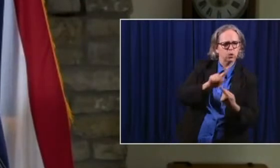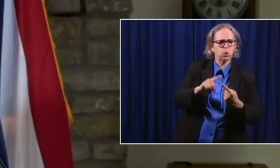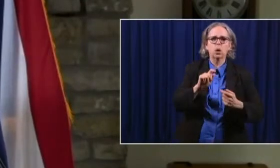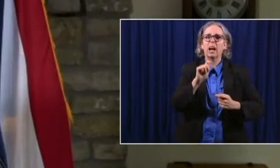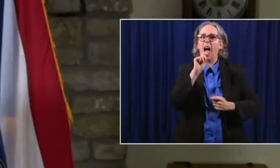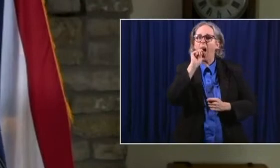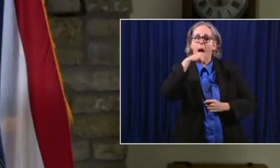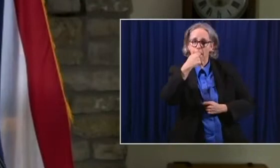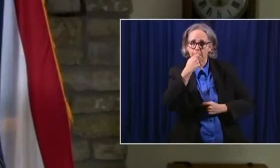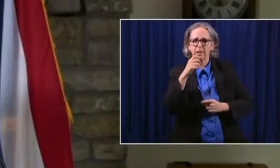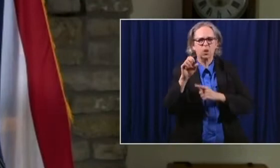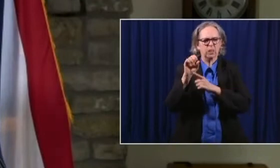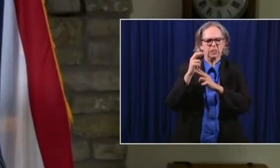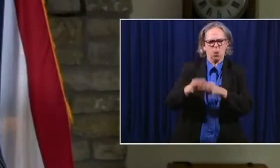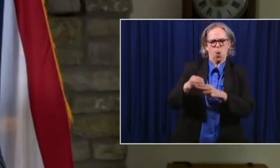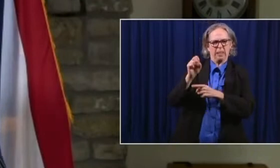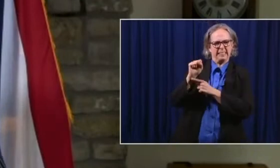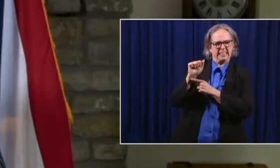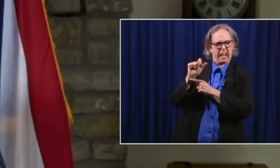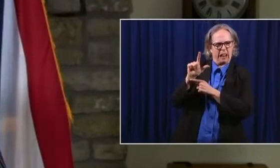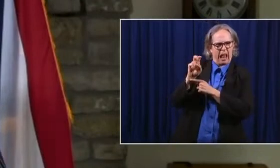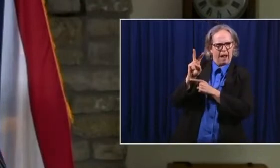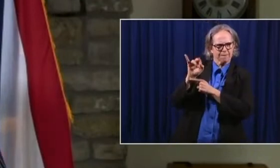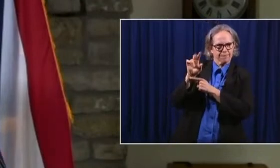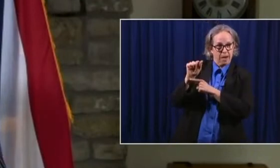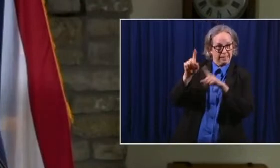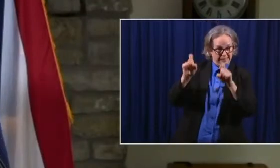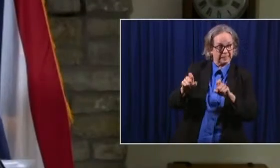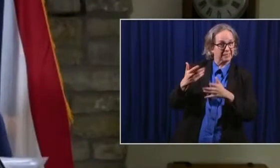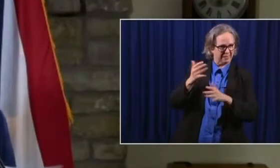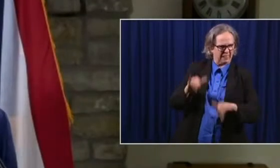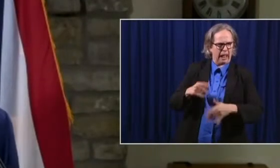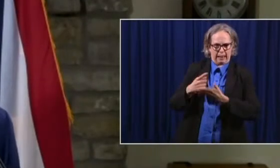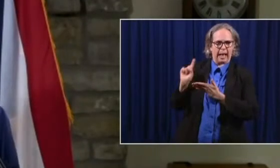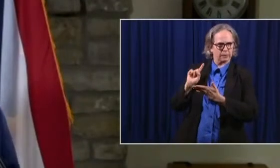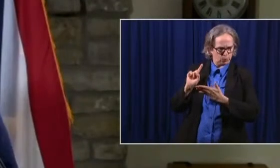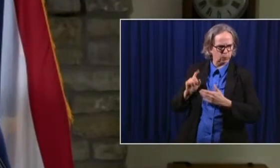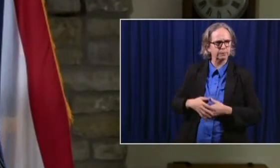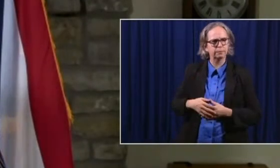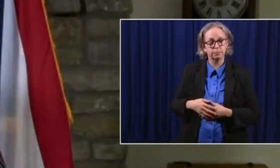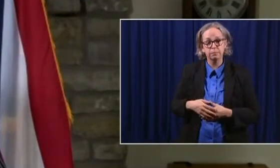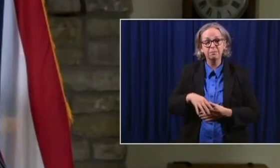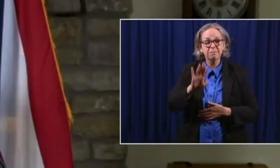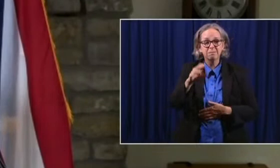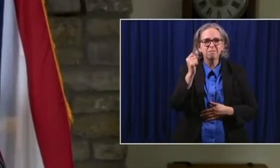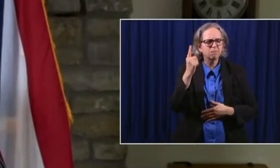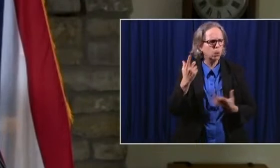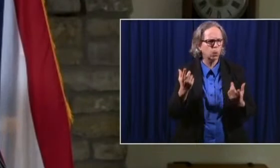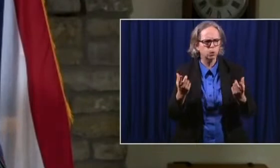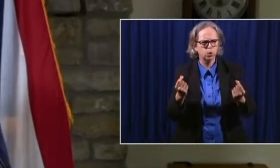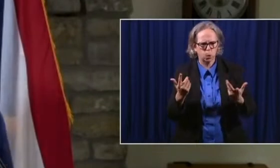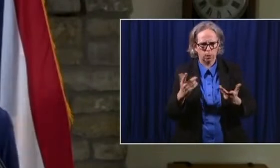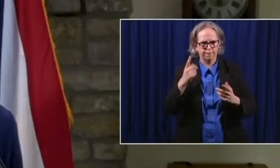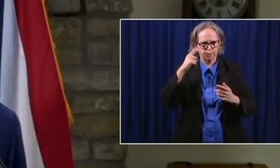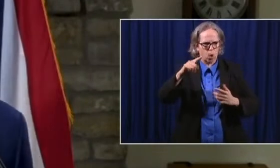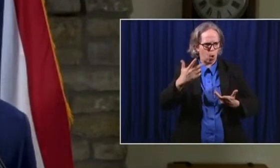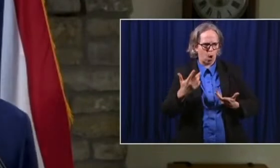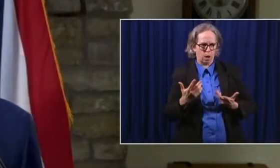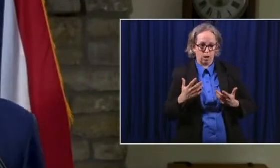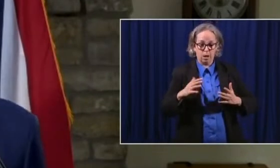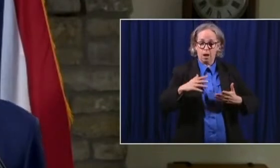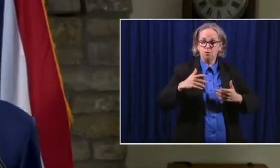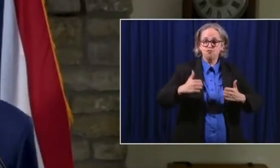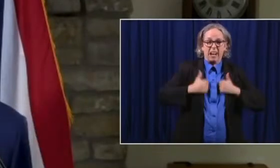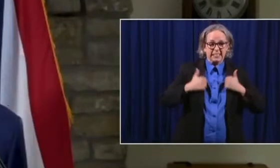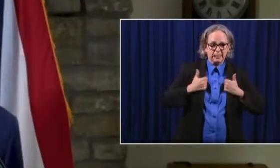week. And what it does is it involves the local home, the local residence, the local facility